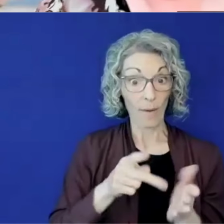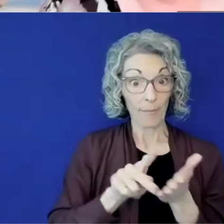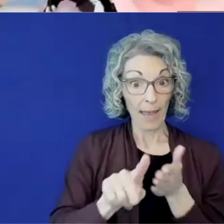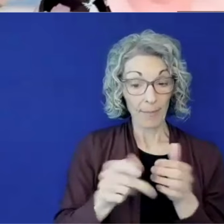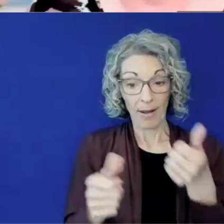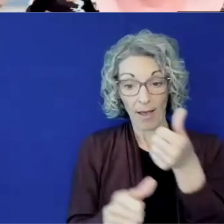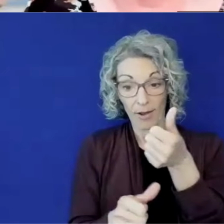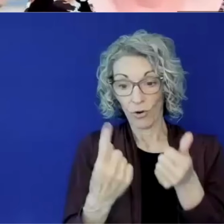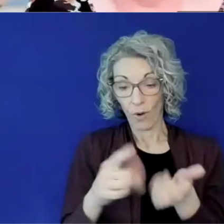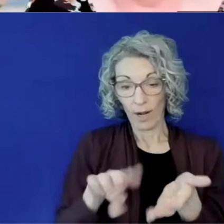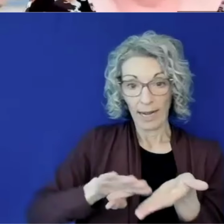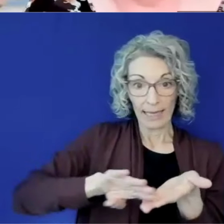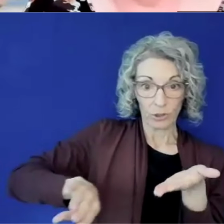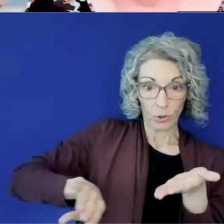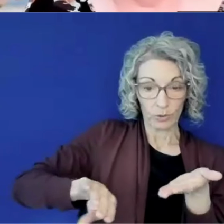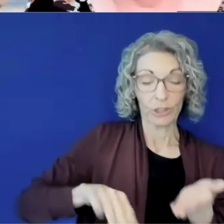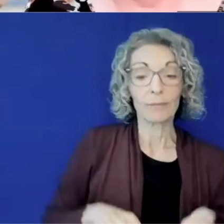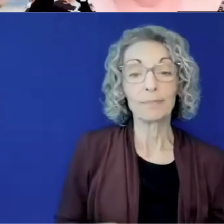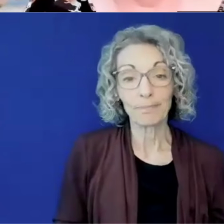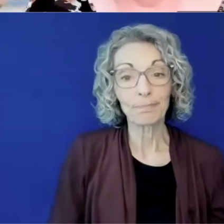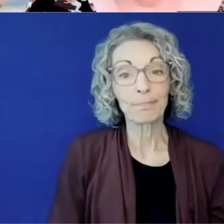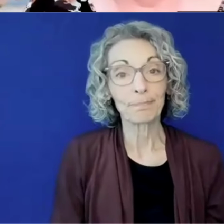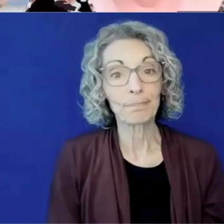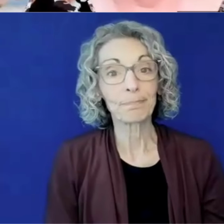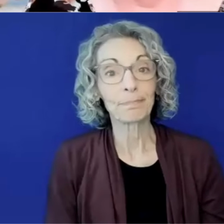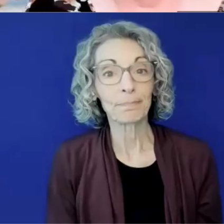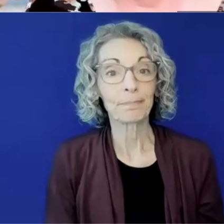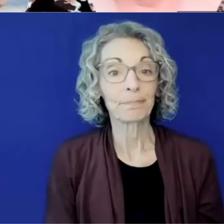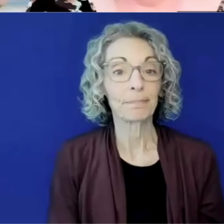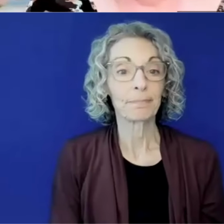those exclusions.